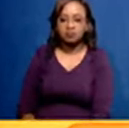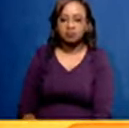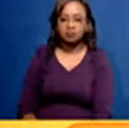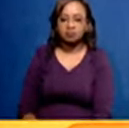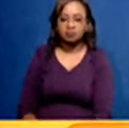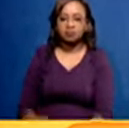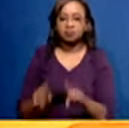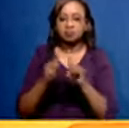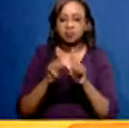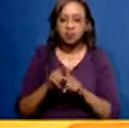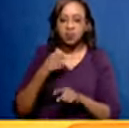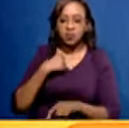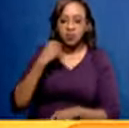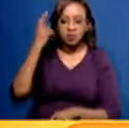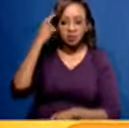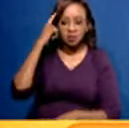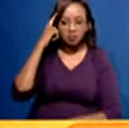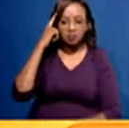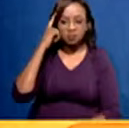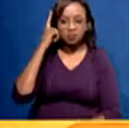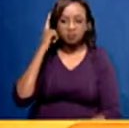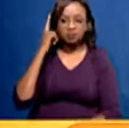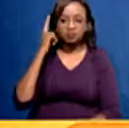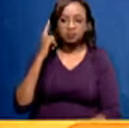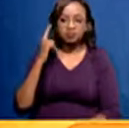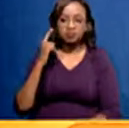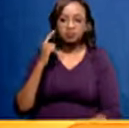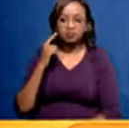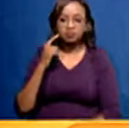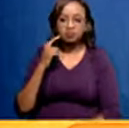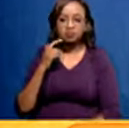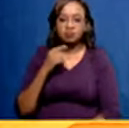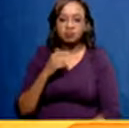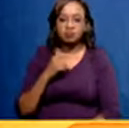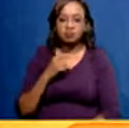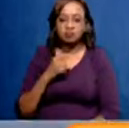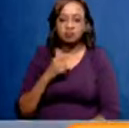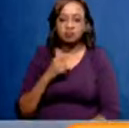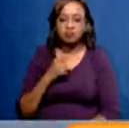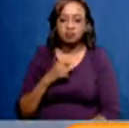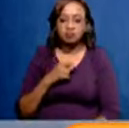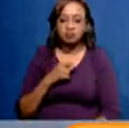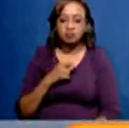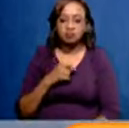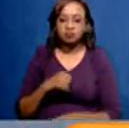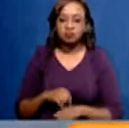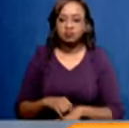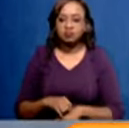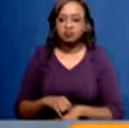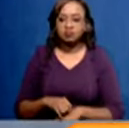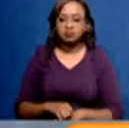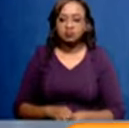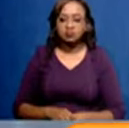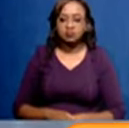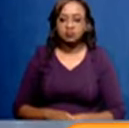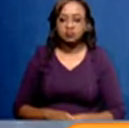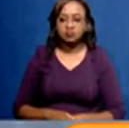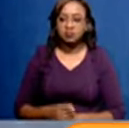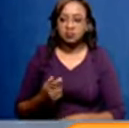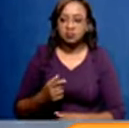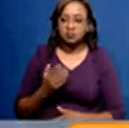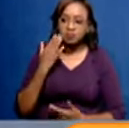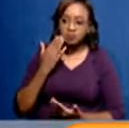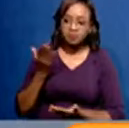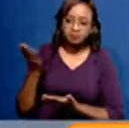sort of transmission belt needs to be strengthened indeed in the coming period as well. Absolutely. Sam Mjanja says, I don't know